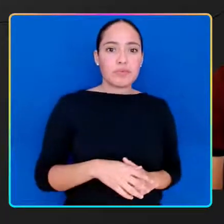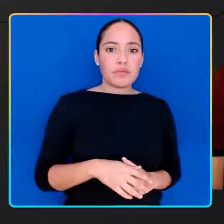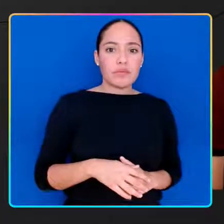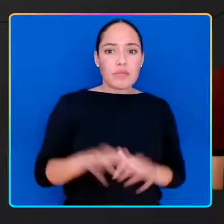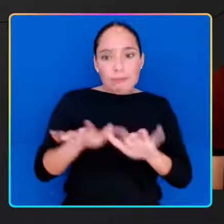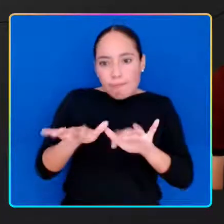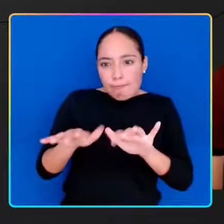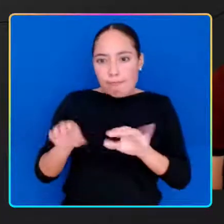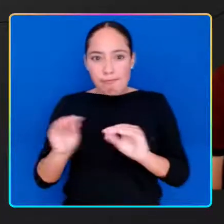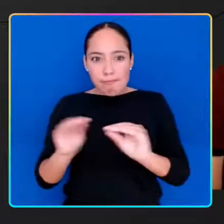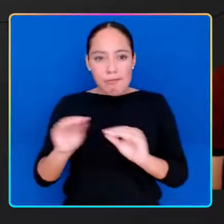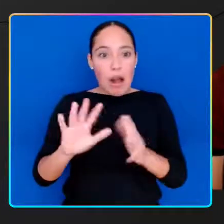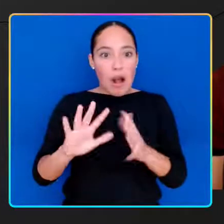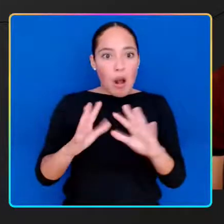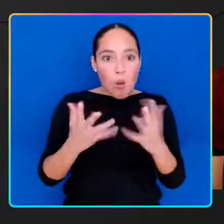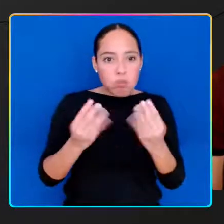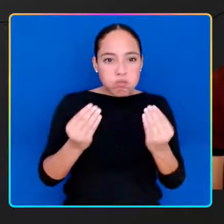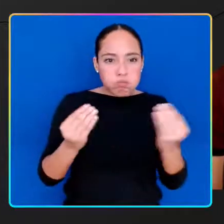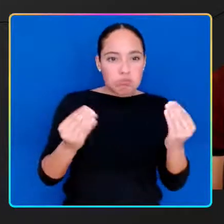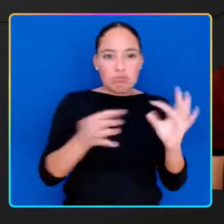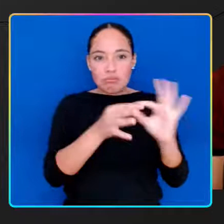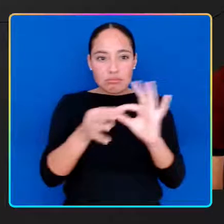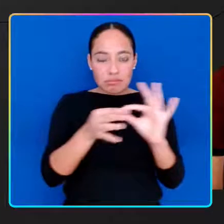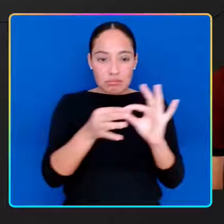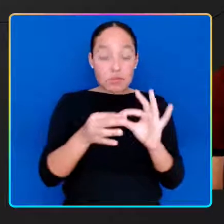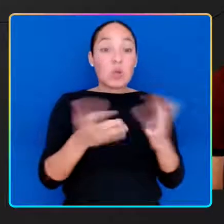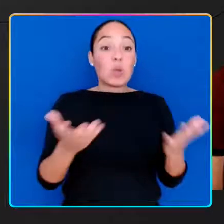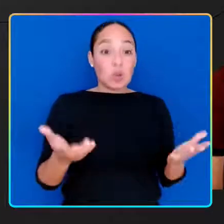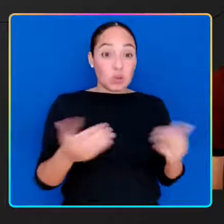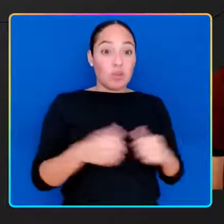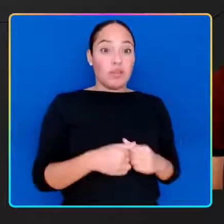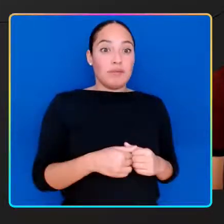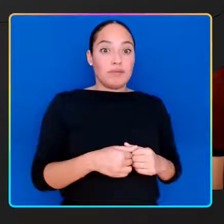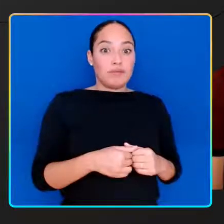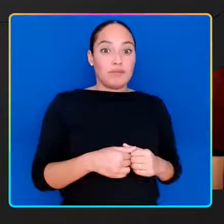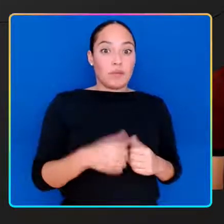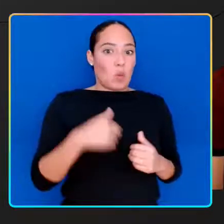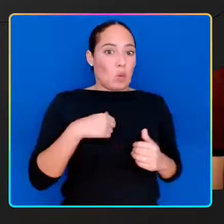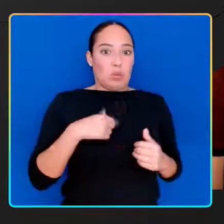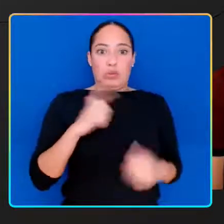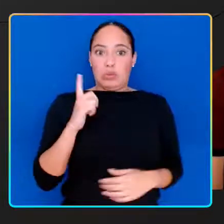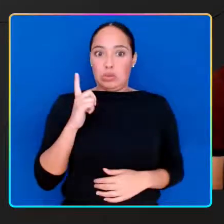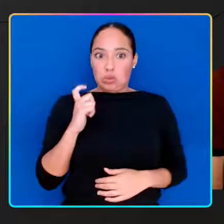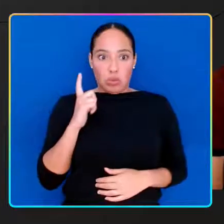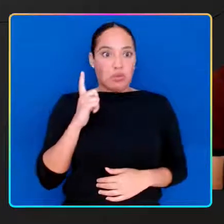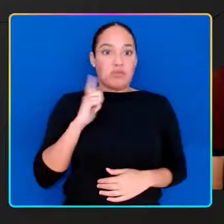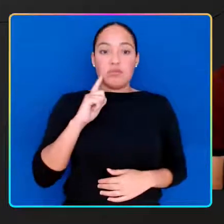on the full end-to-end journey. So we started from Jupyter notebooks,